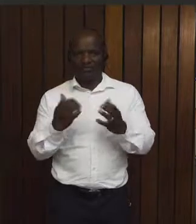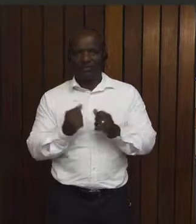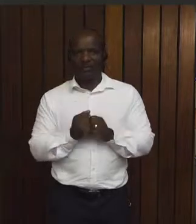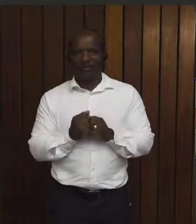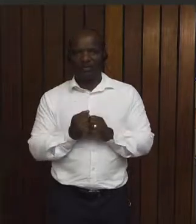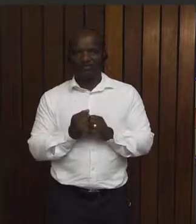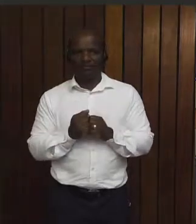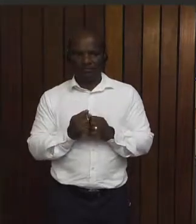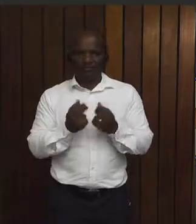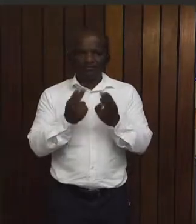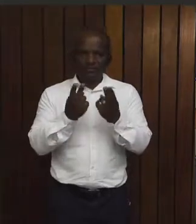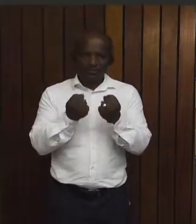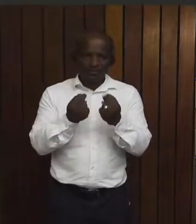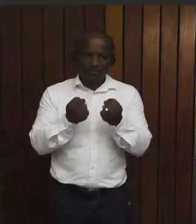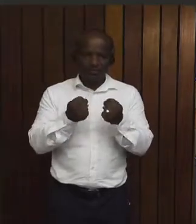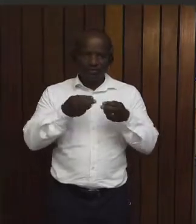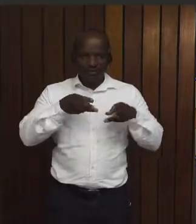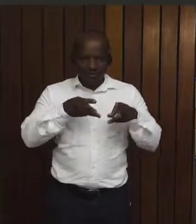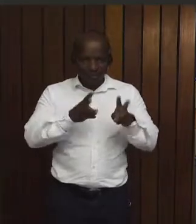roads.